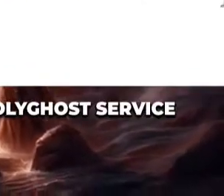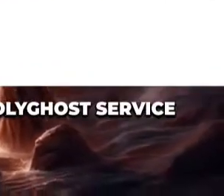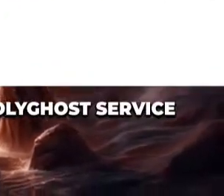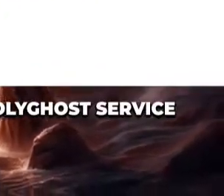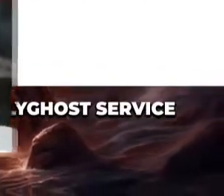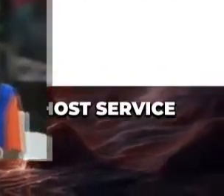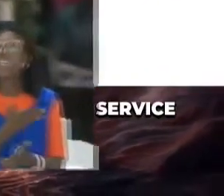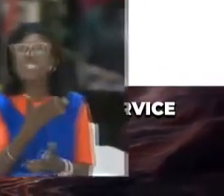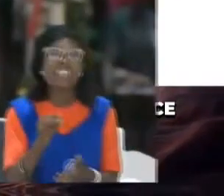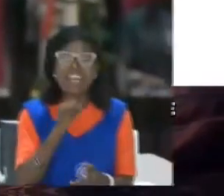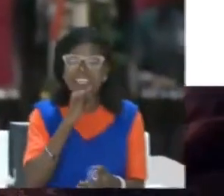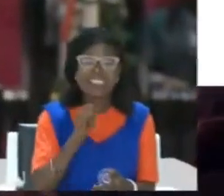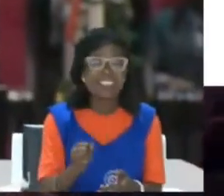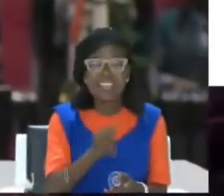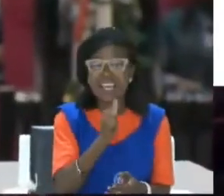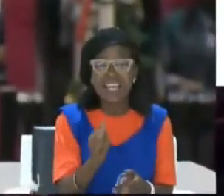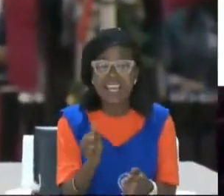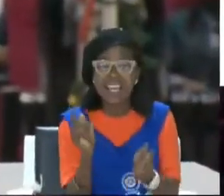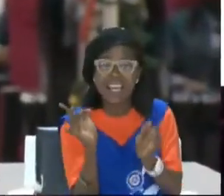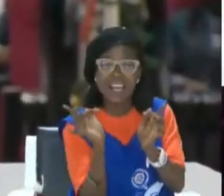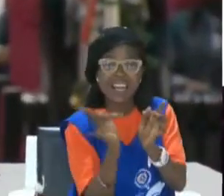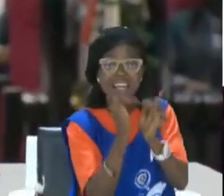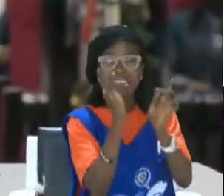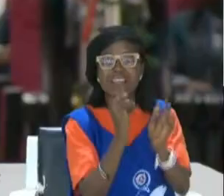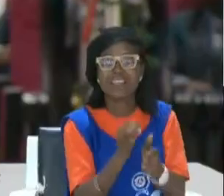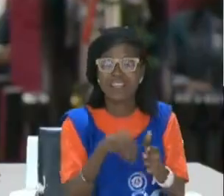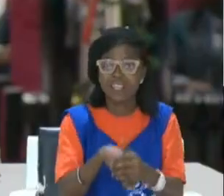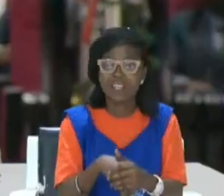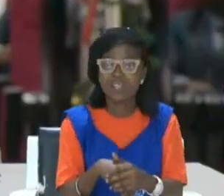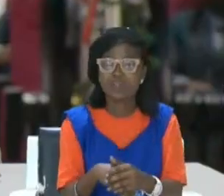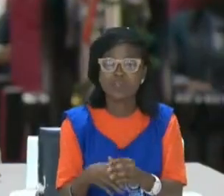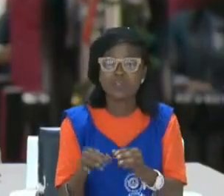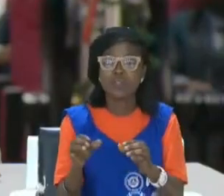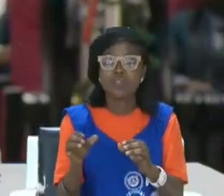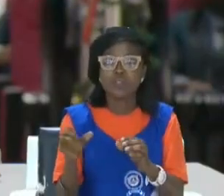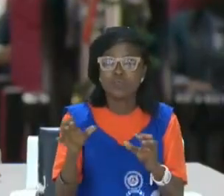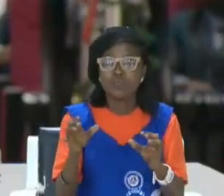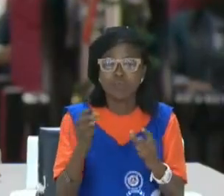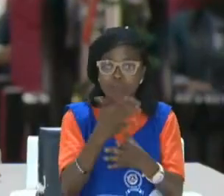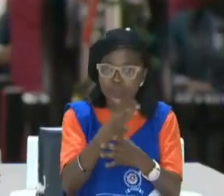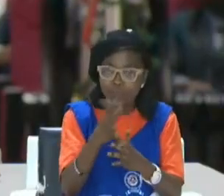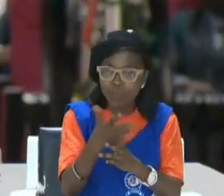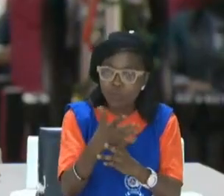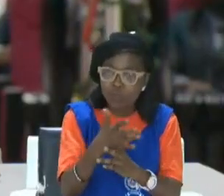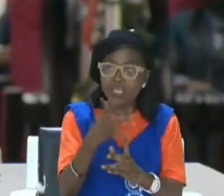There is a link between the wind